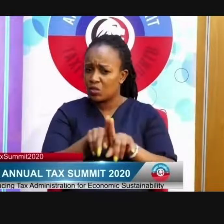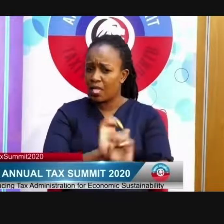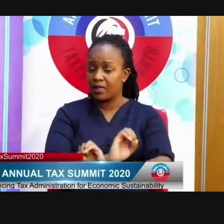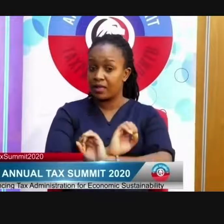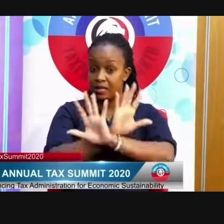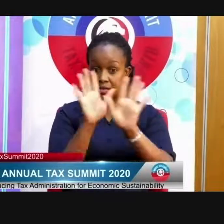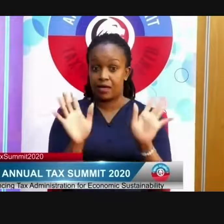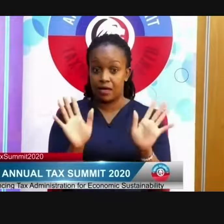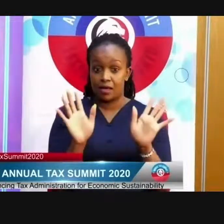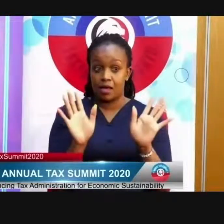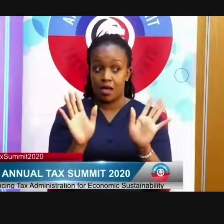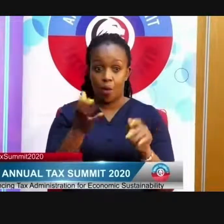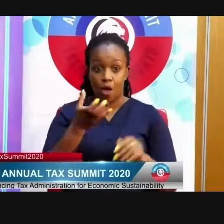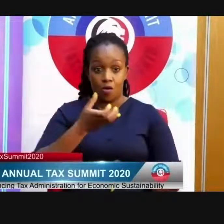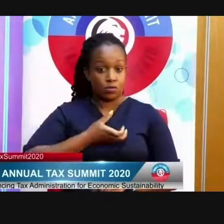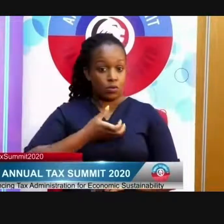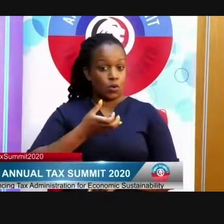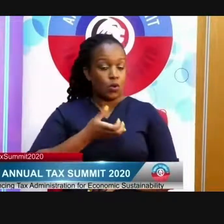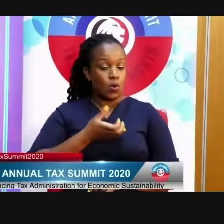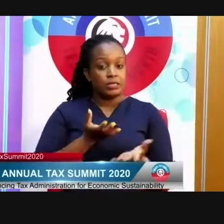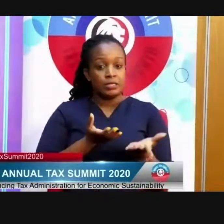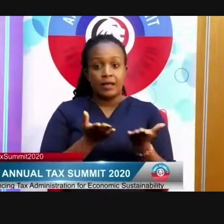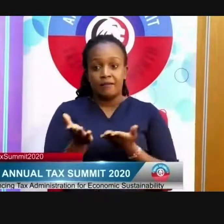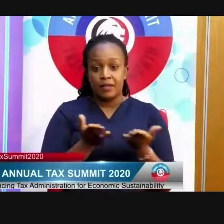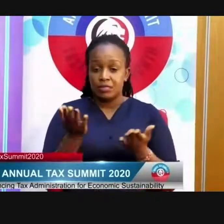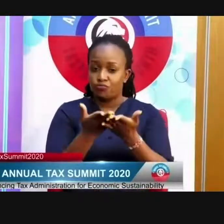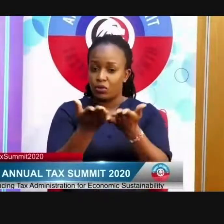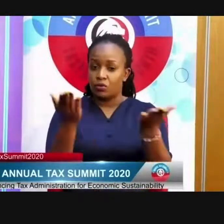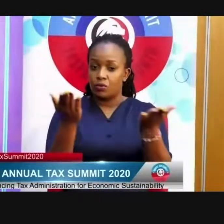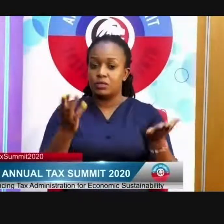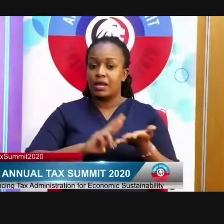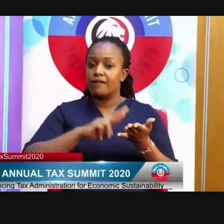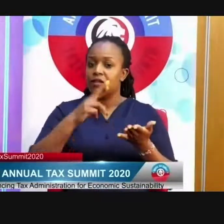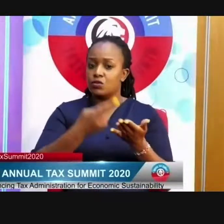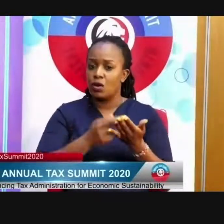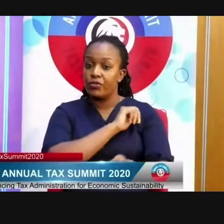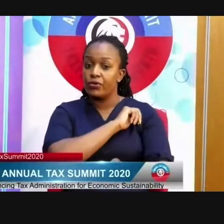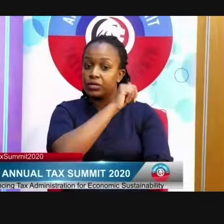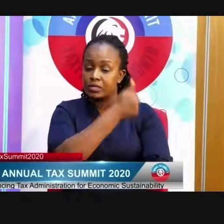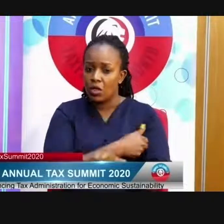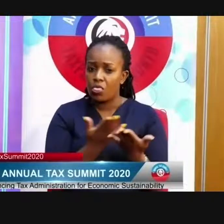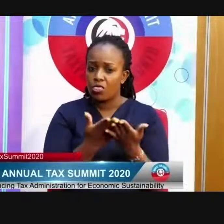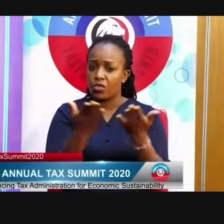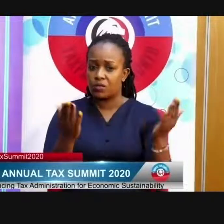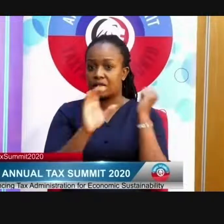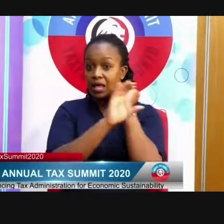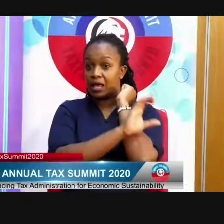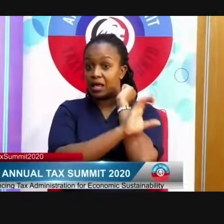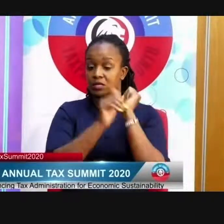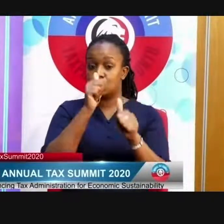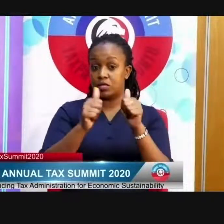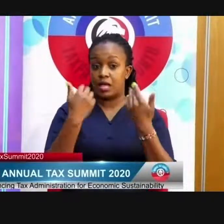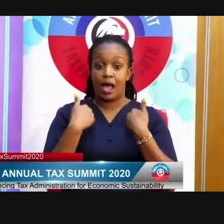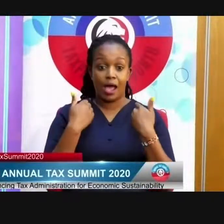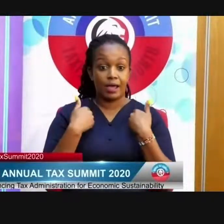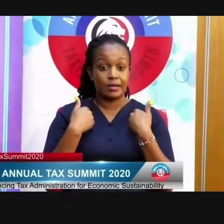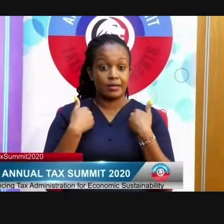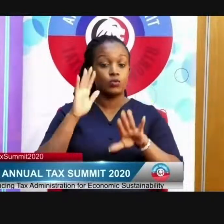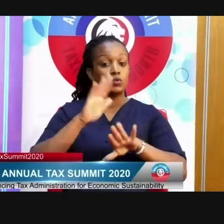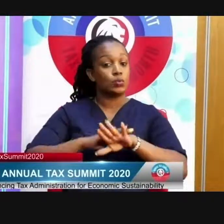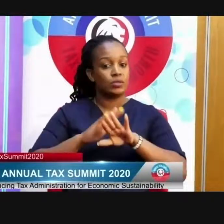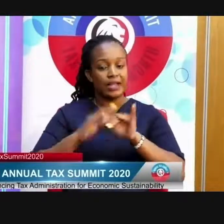surveys that those revenue authorities and those countries who had good information